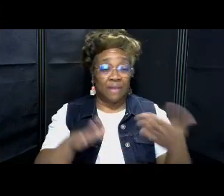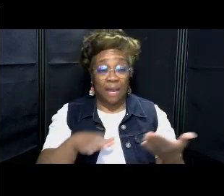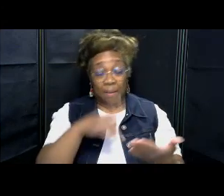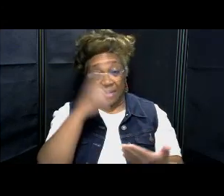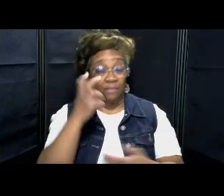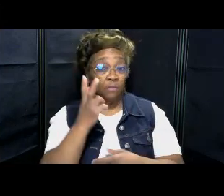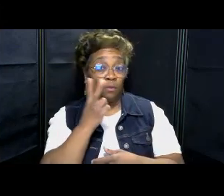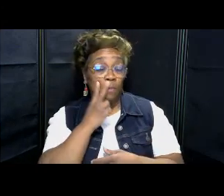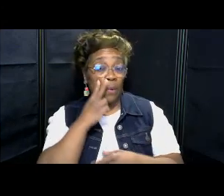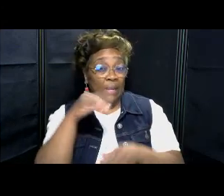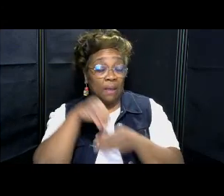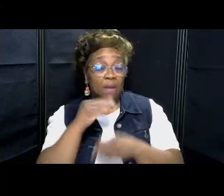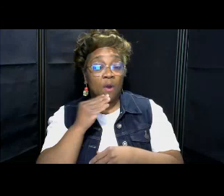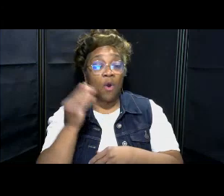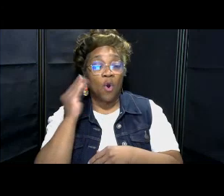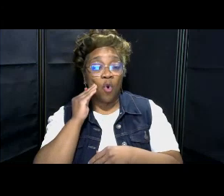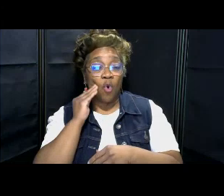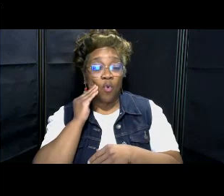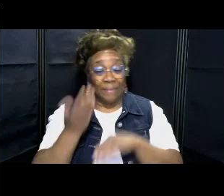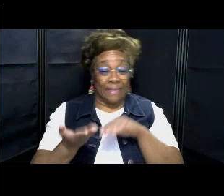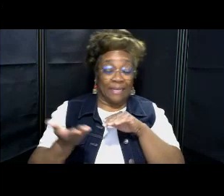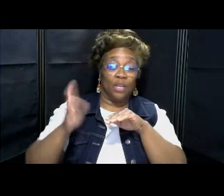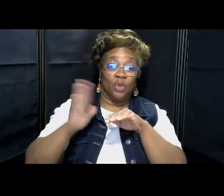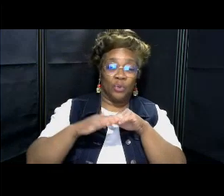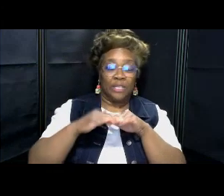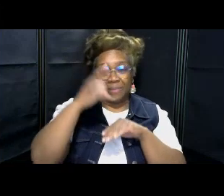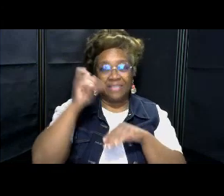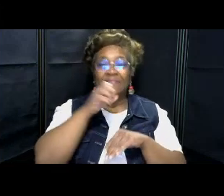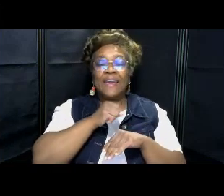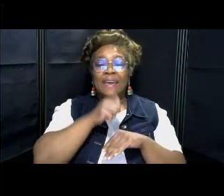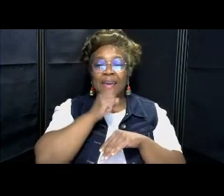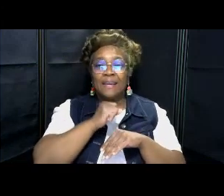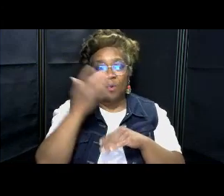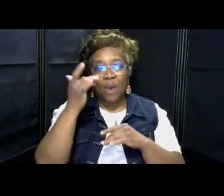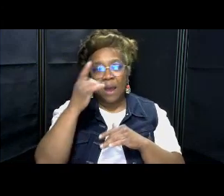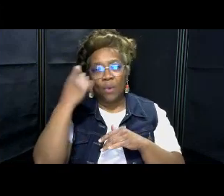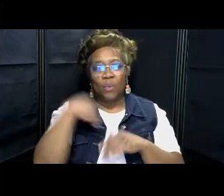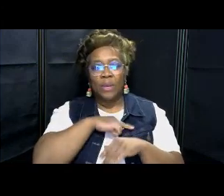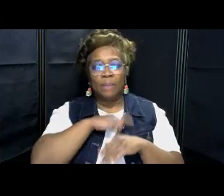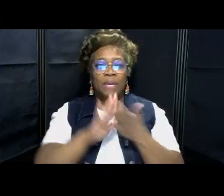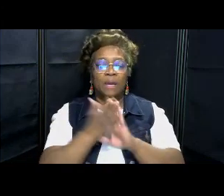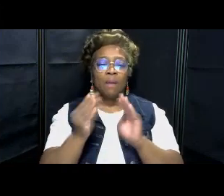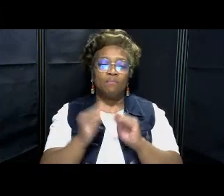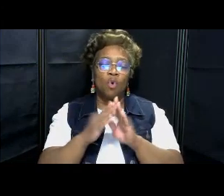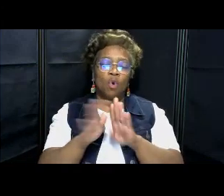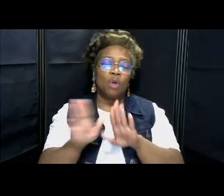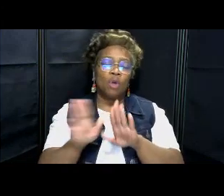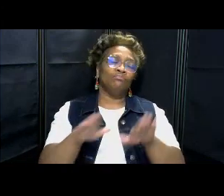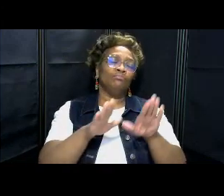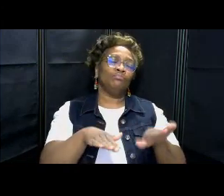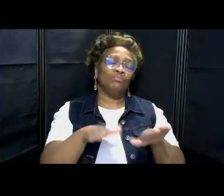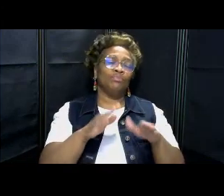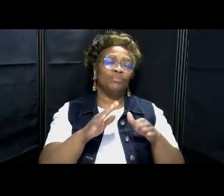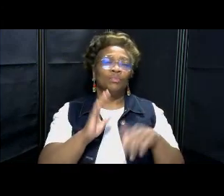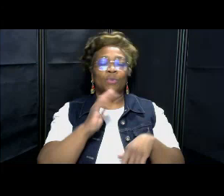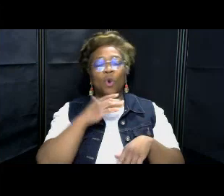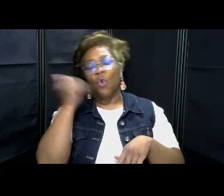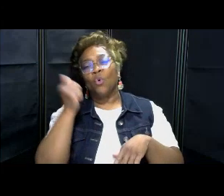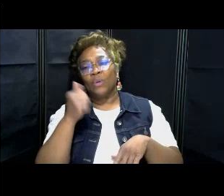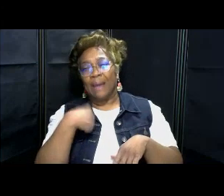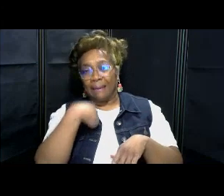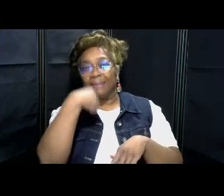home fire, it goes up with age because we get a little bit more relaxed, a little bit easier the older we get. I can tell you at 58